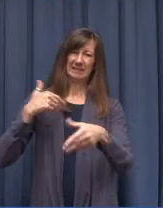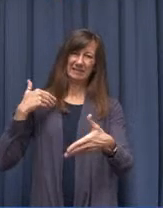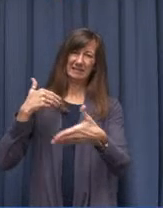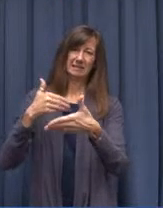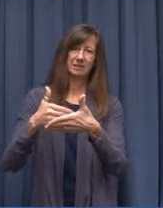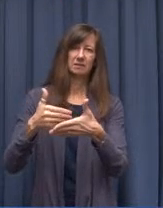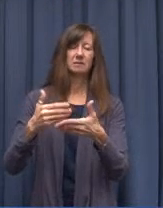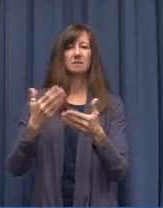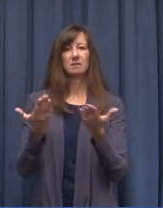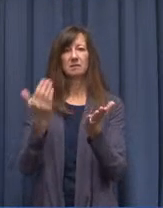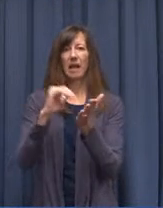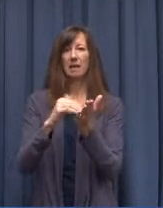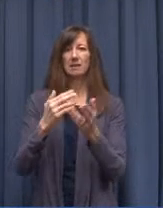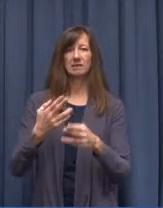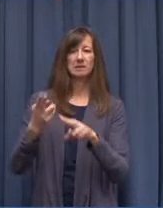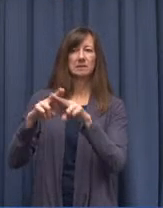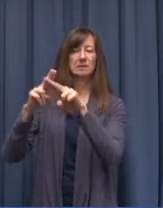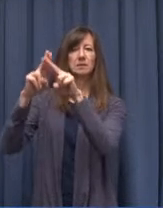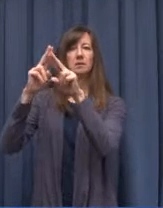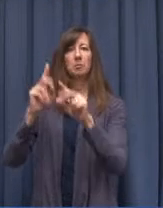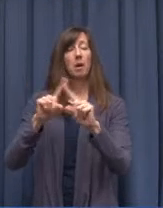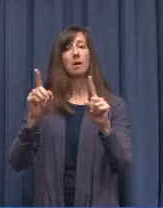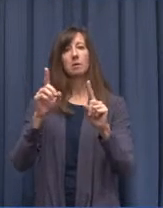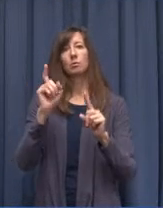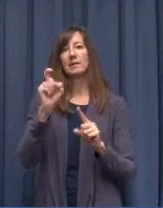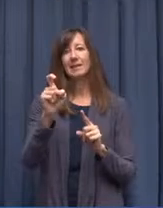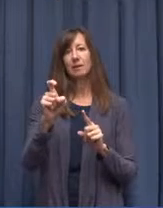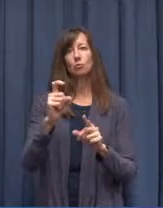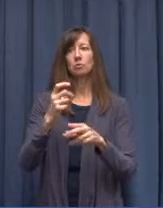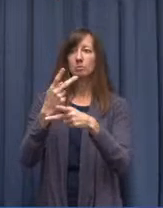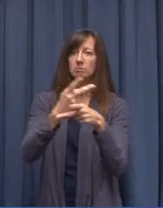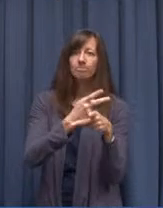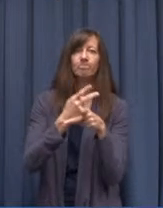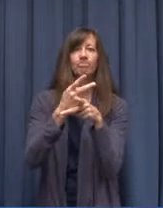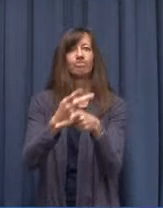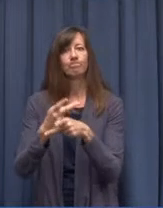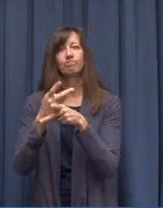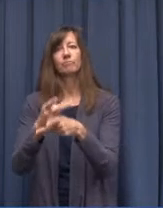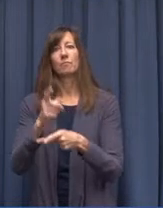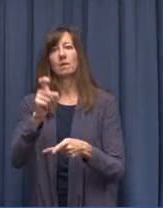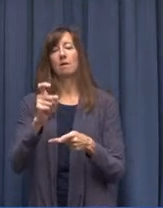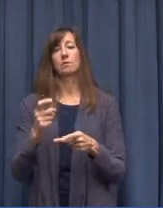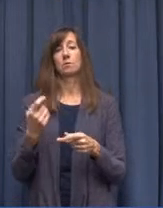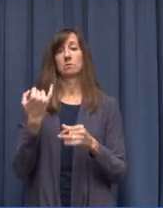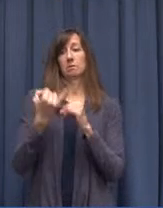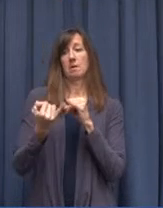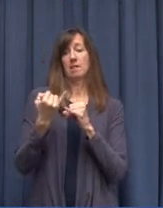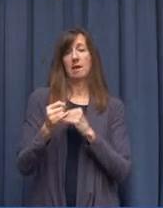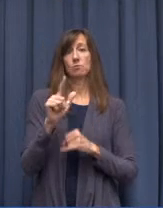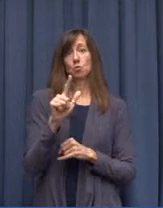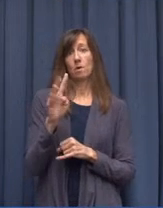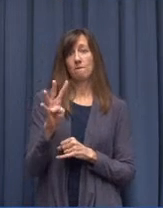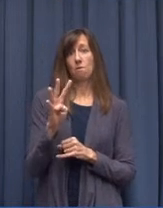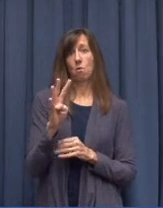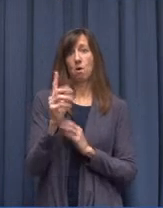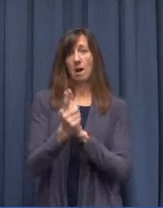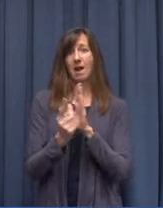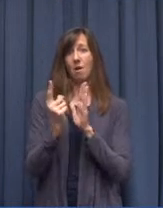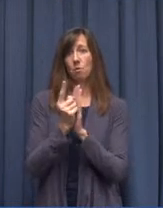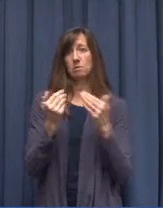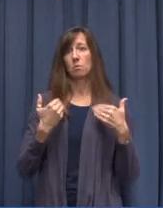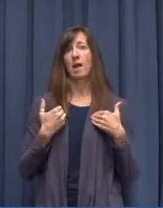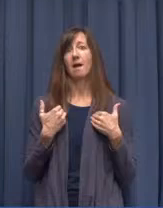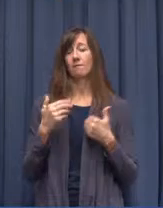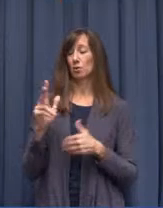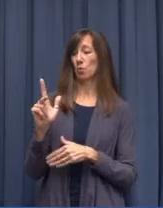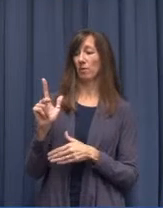up, we can keep this in check. In the last 24 hours, we've had 23 new cases, putting us